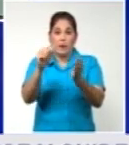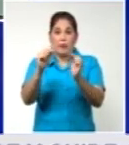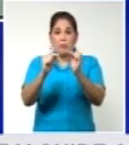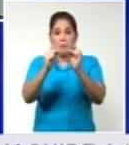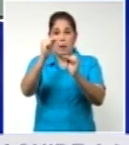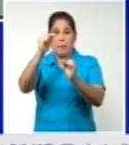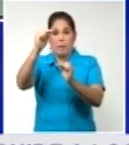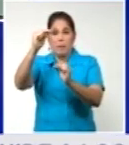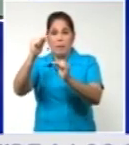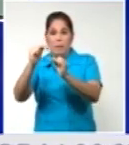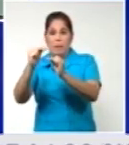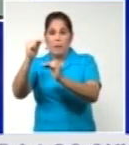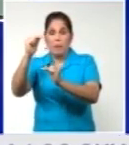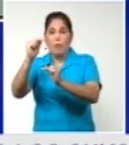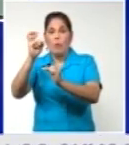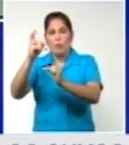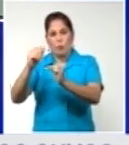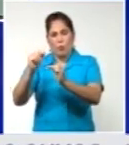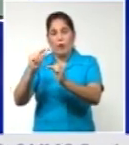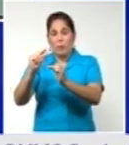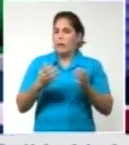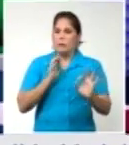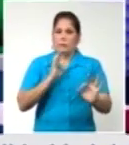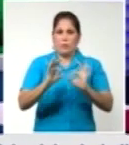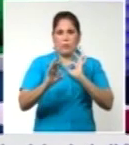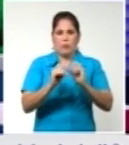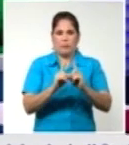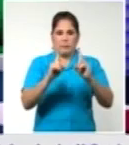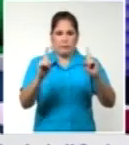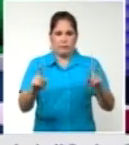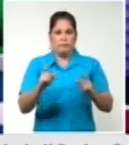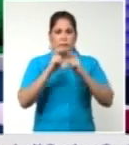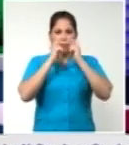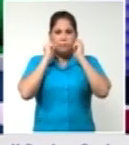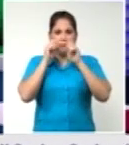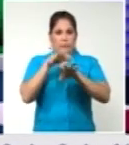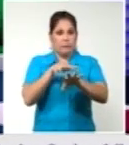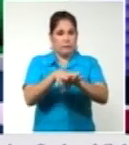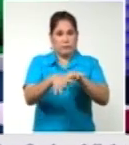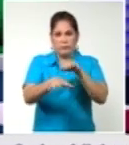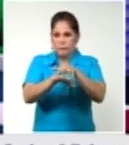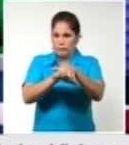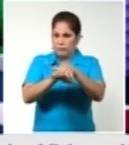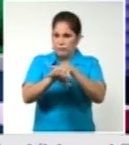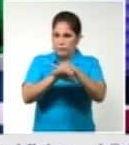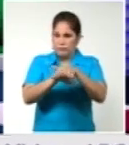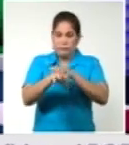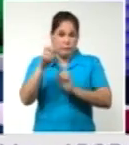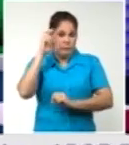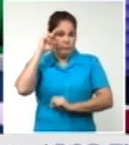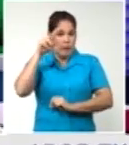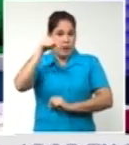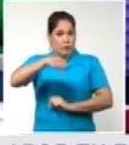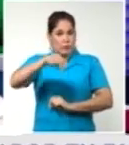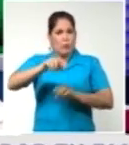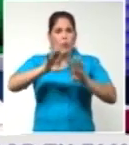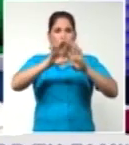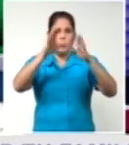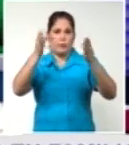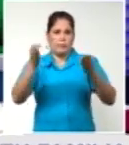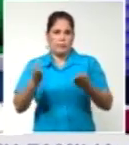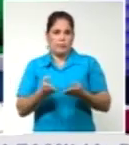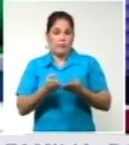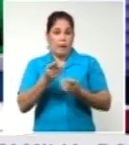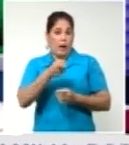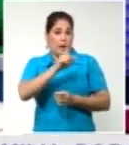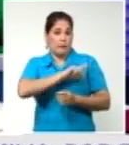May, but higher than that of August. This is the COVID-19 situation in Cuba.